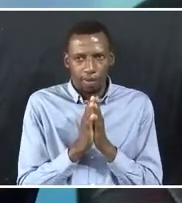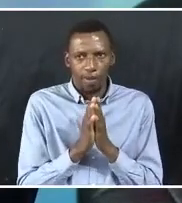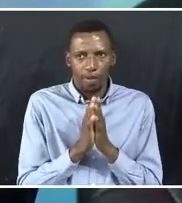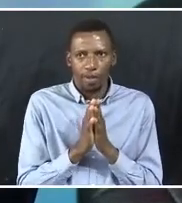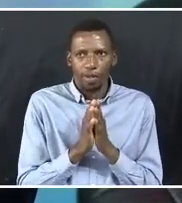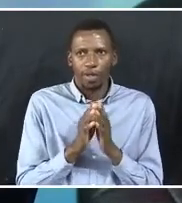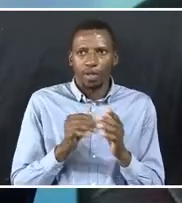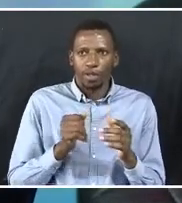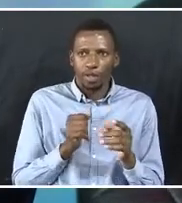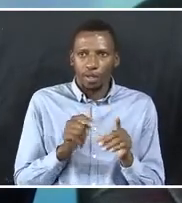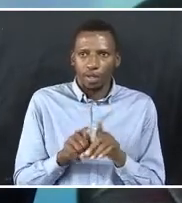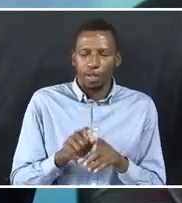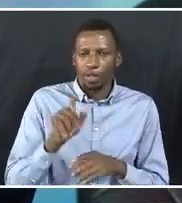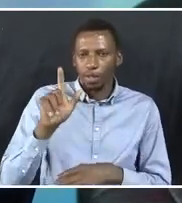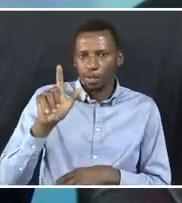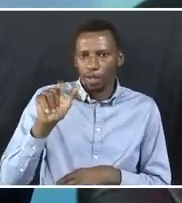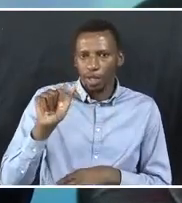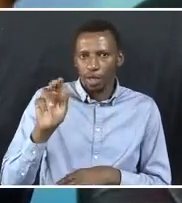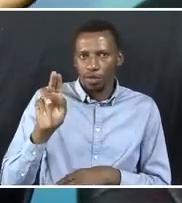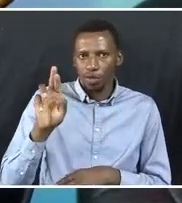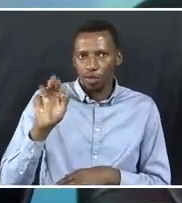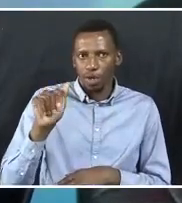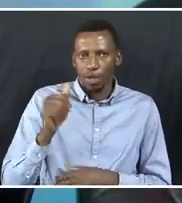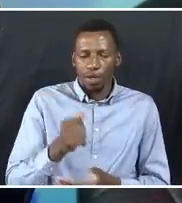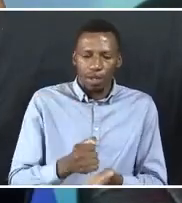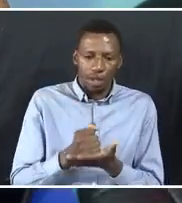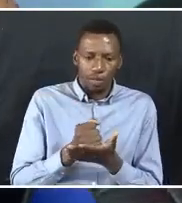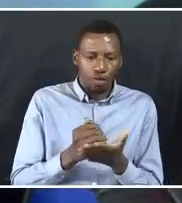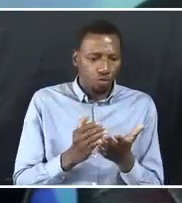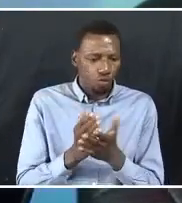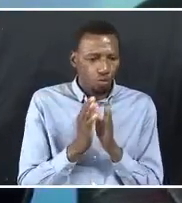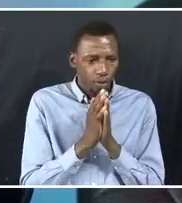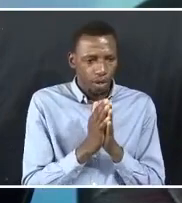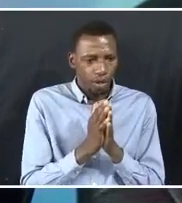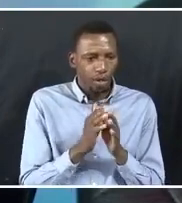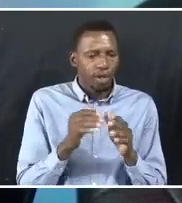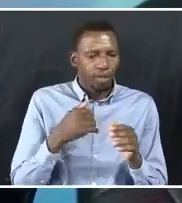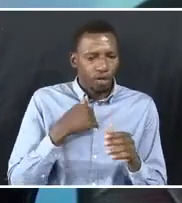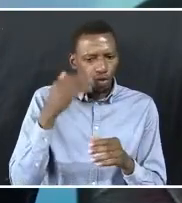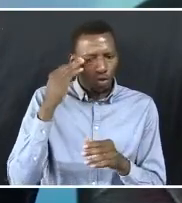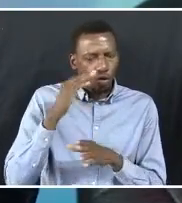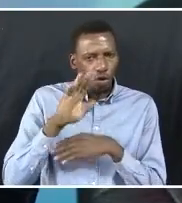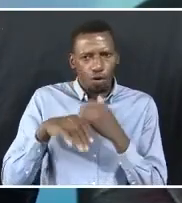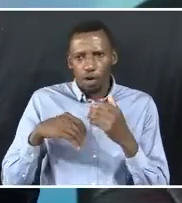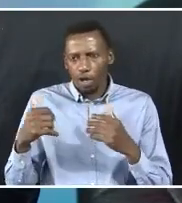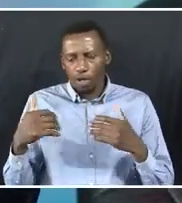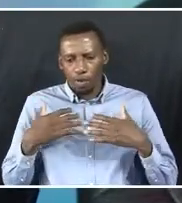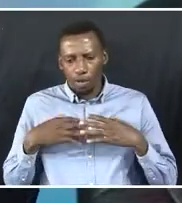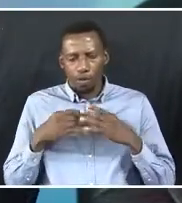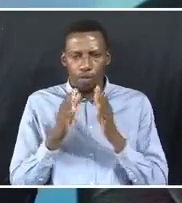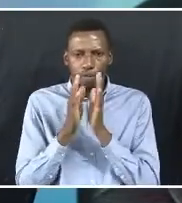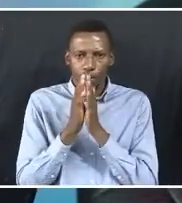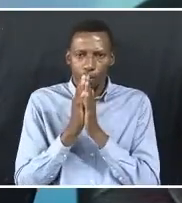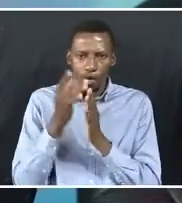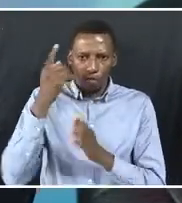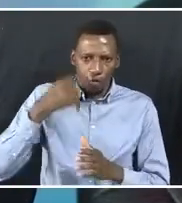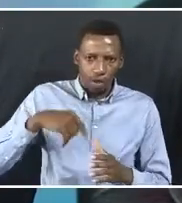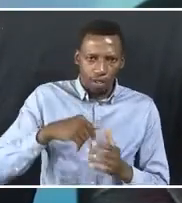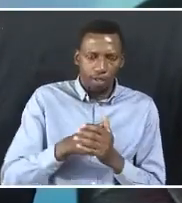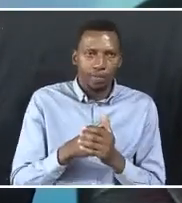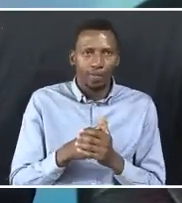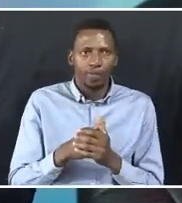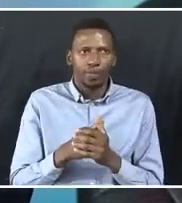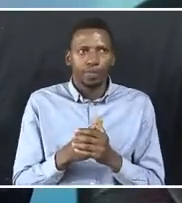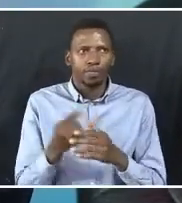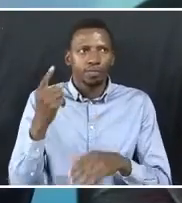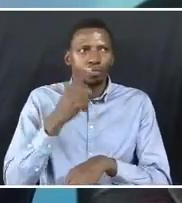helping us in prayer, and I know everybody else was praying for us. And on the day we were to get